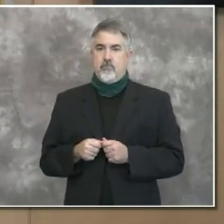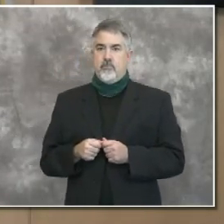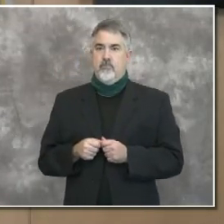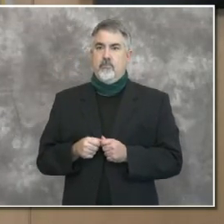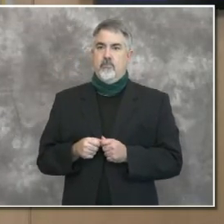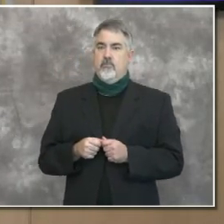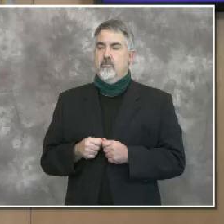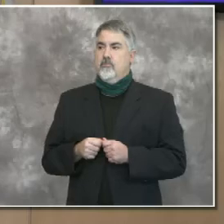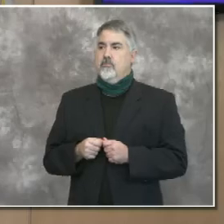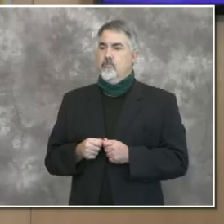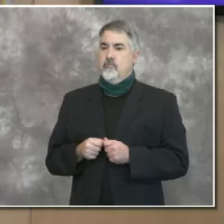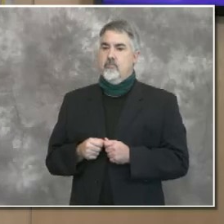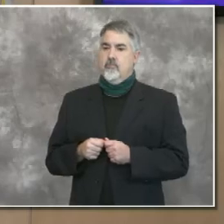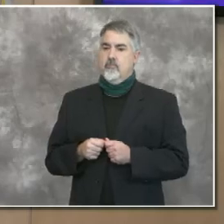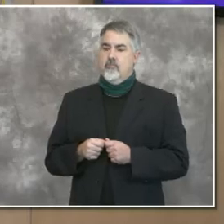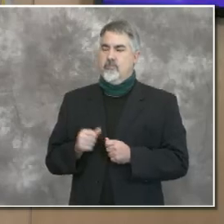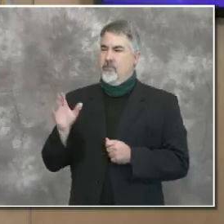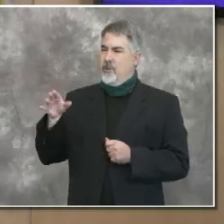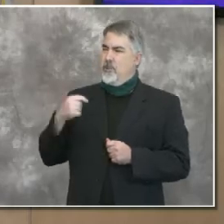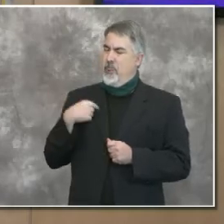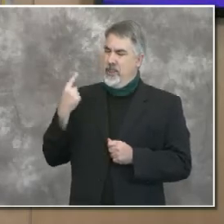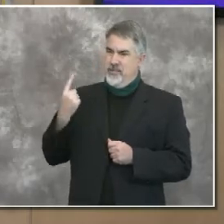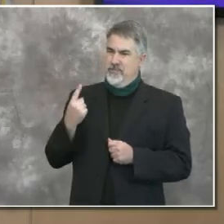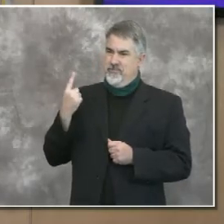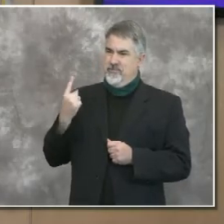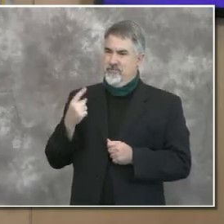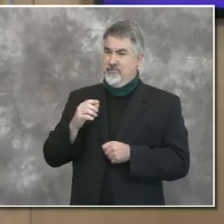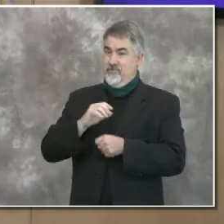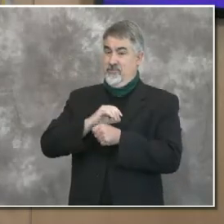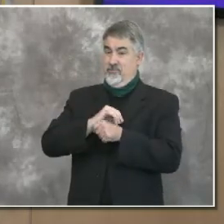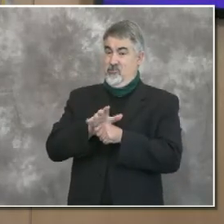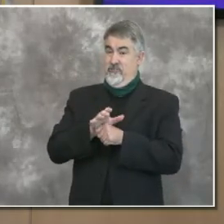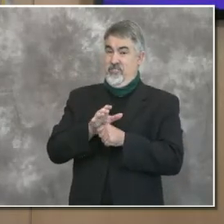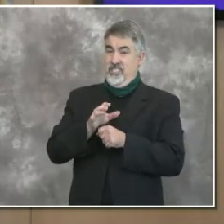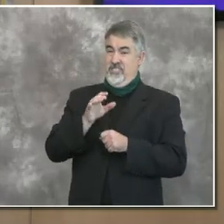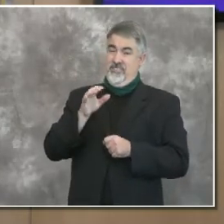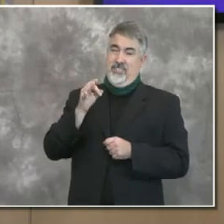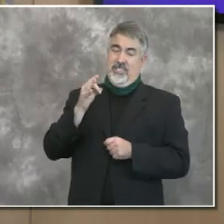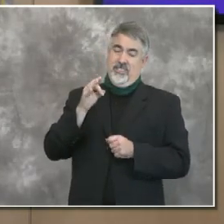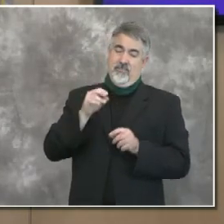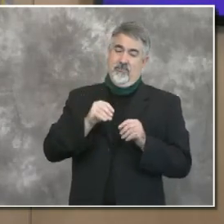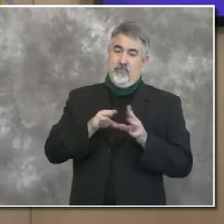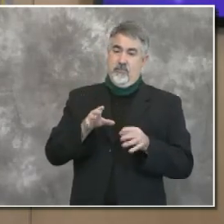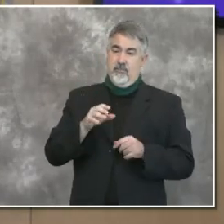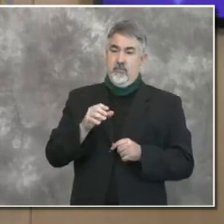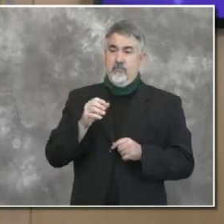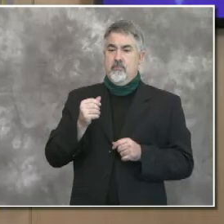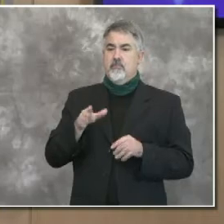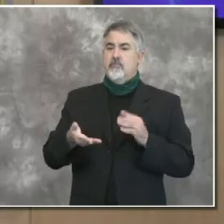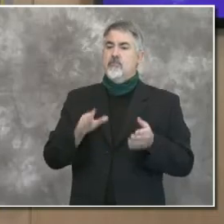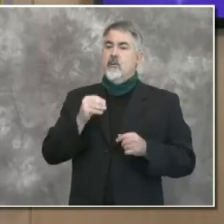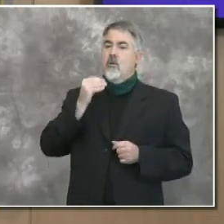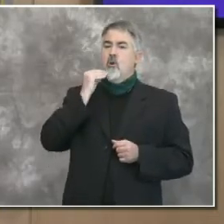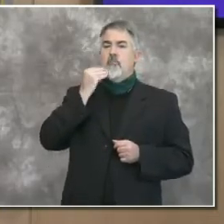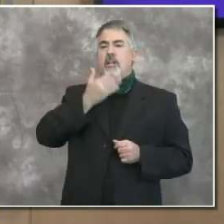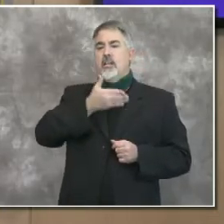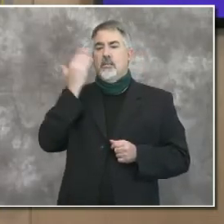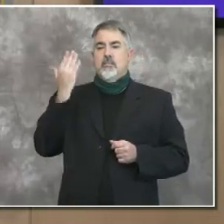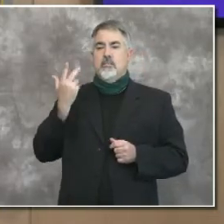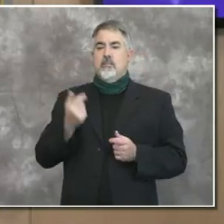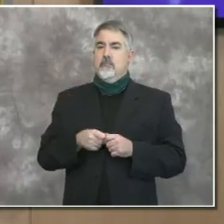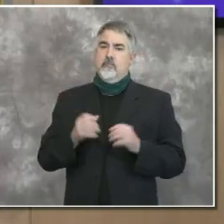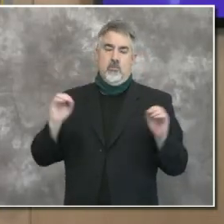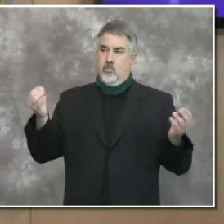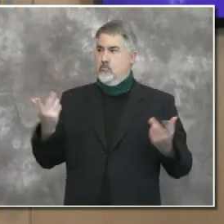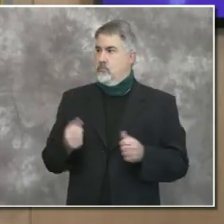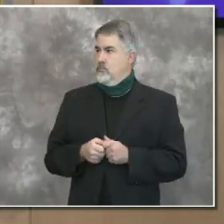Wondering if there have been any COVID-19 deaths in the homeless community. No. All right. Thank you,